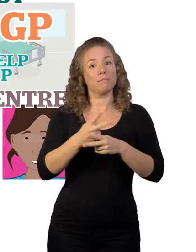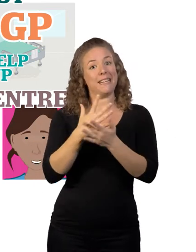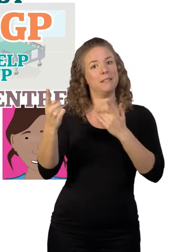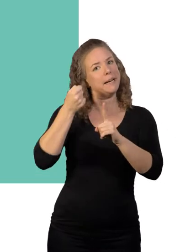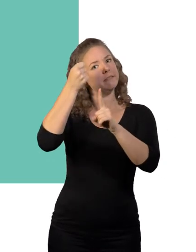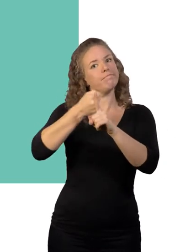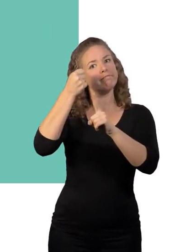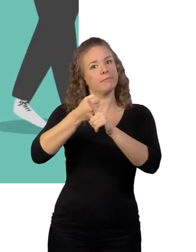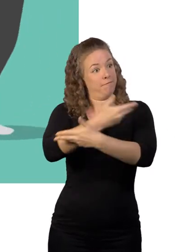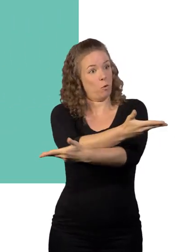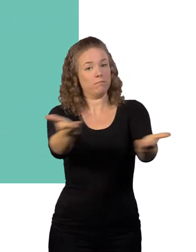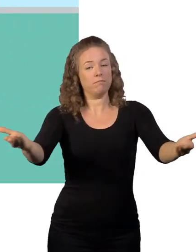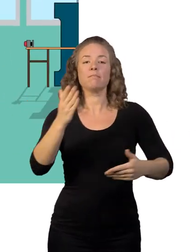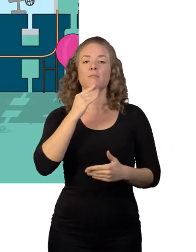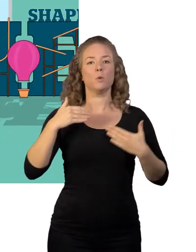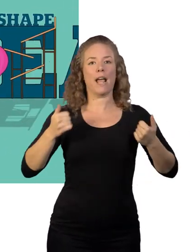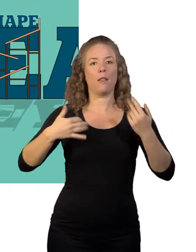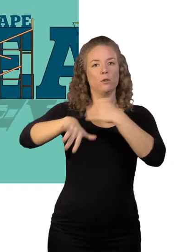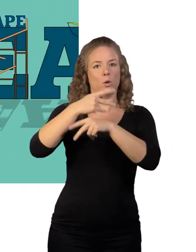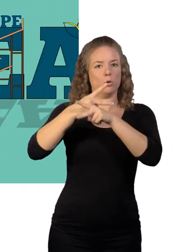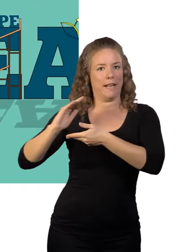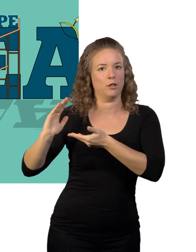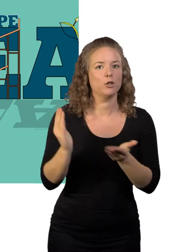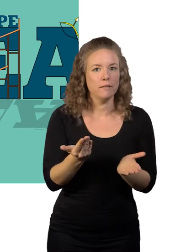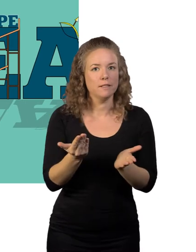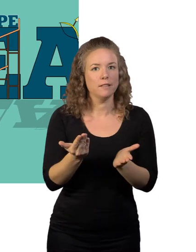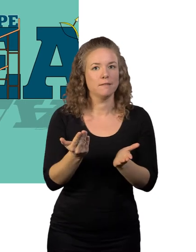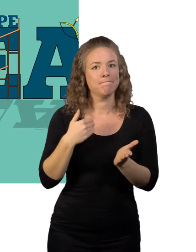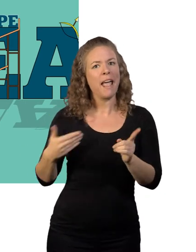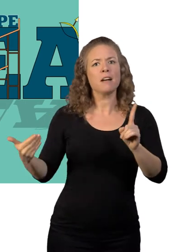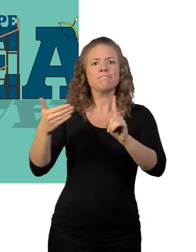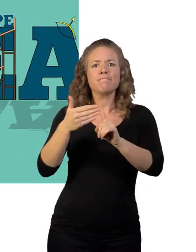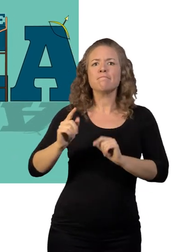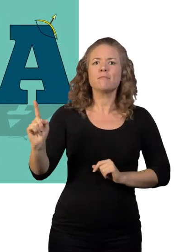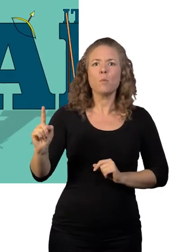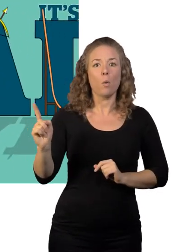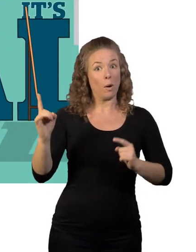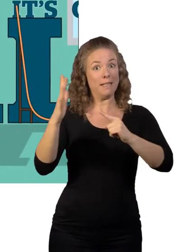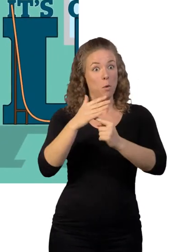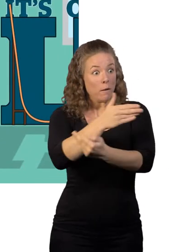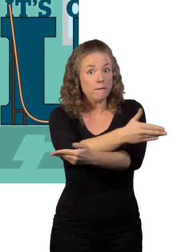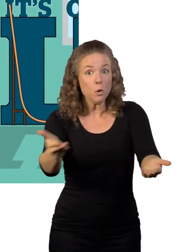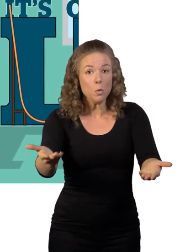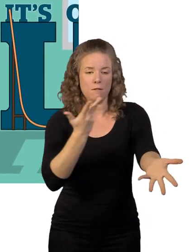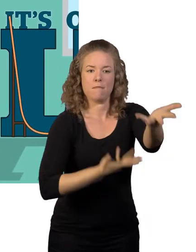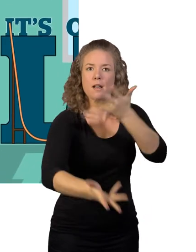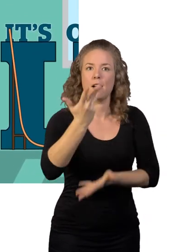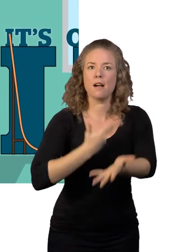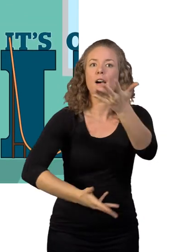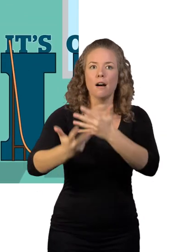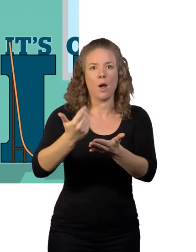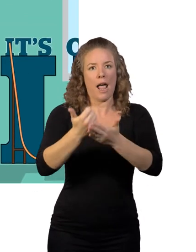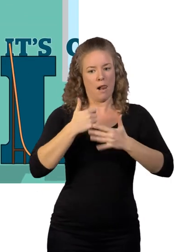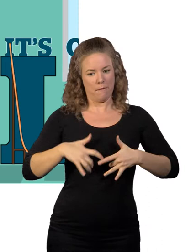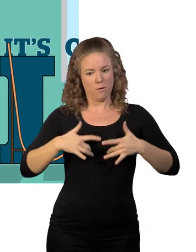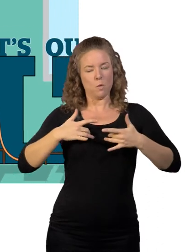independent champion for people who use health and social care services. Our purpose is to find out what matters to you and to help make sure your